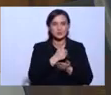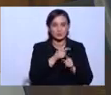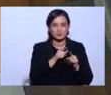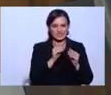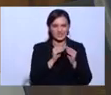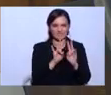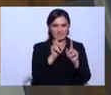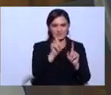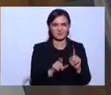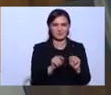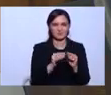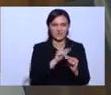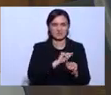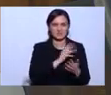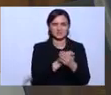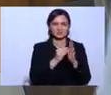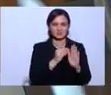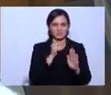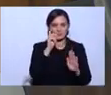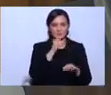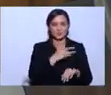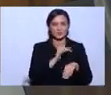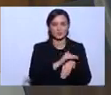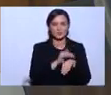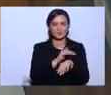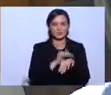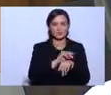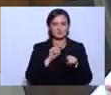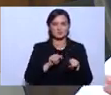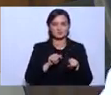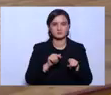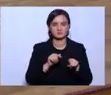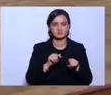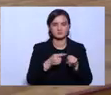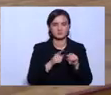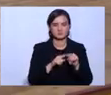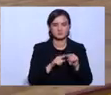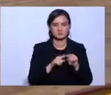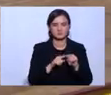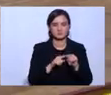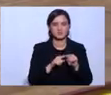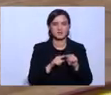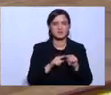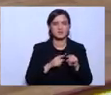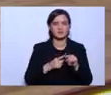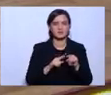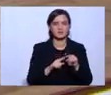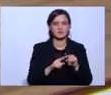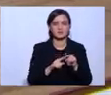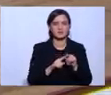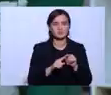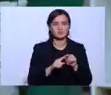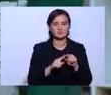that's good to everyone, the boy with a good heart, and there was no pressing need to have him grow up.